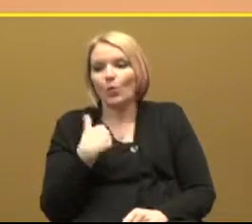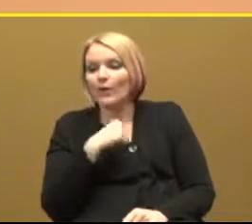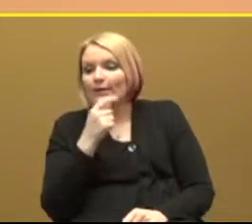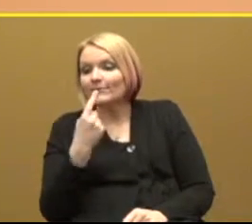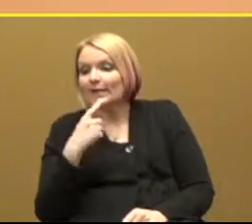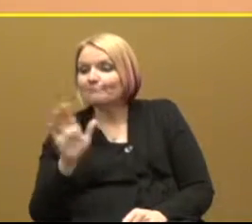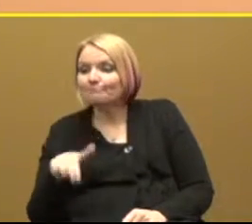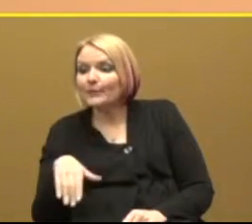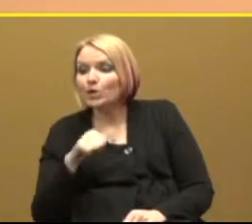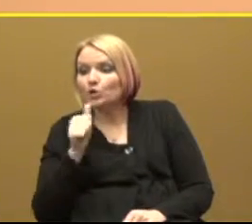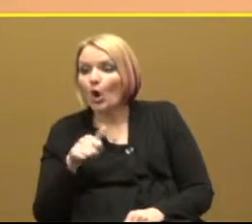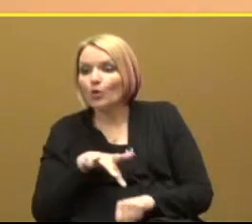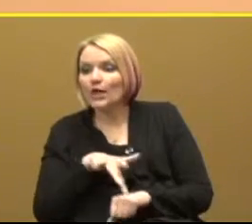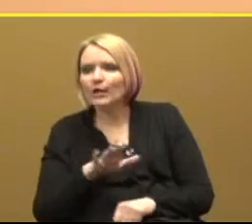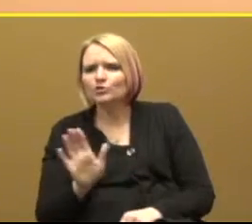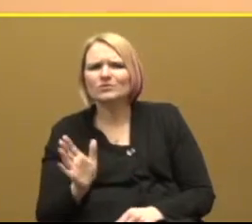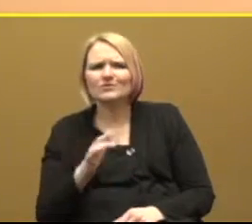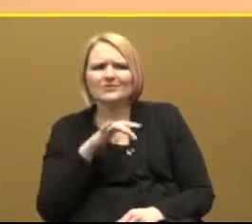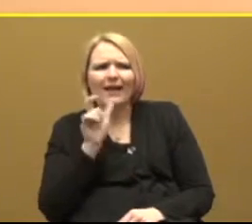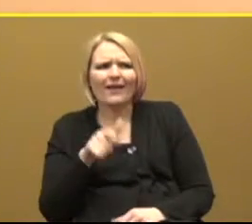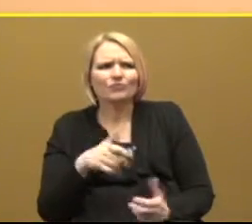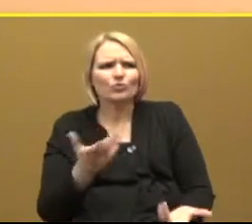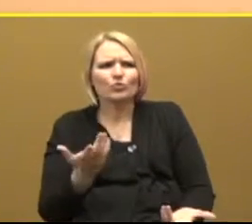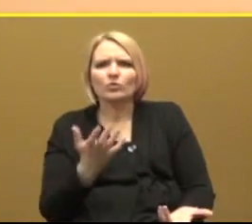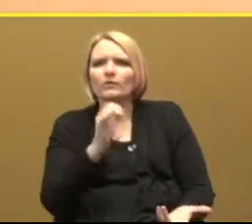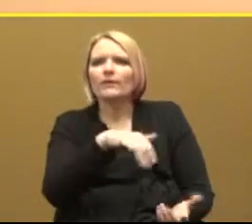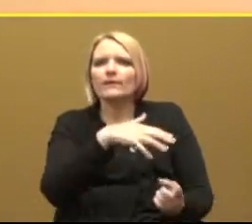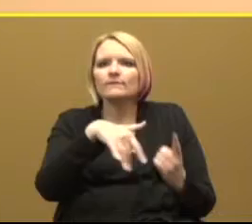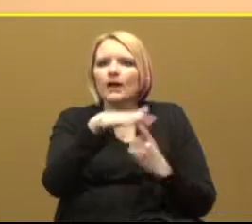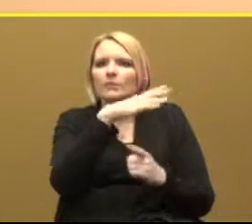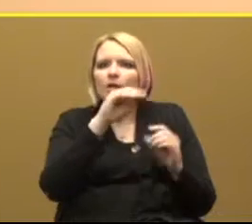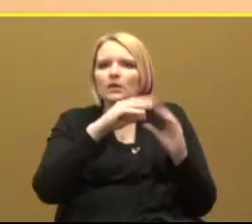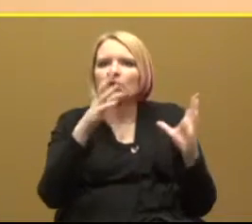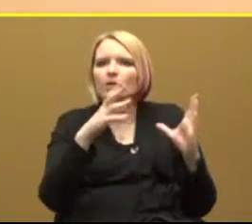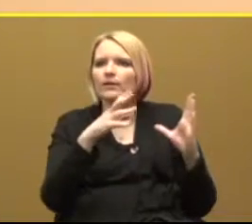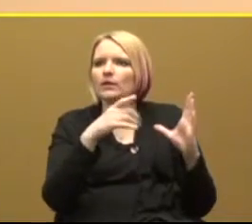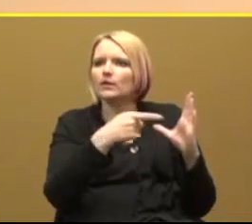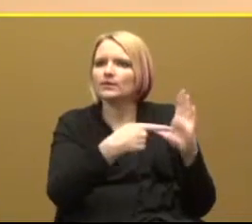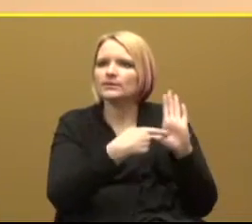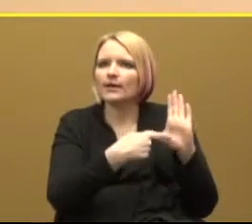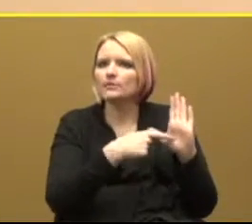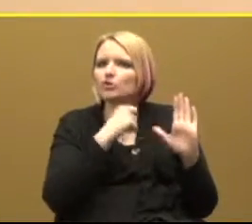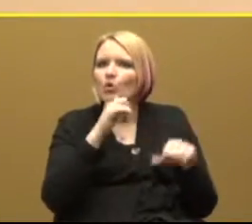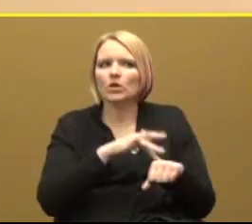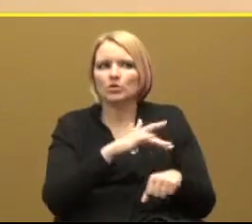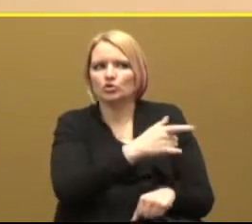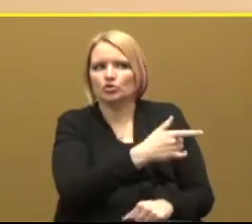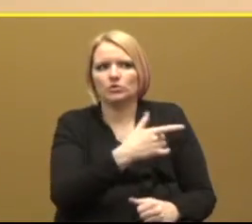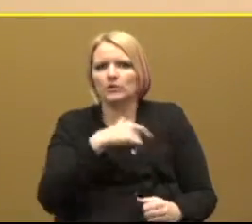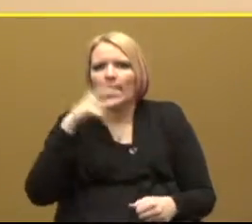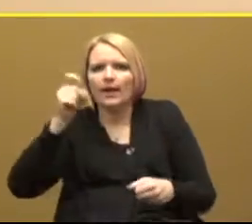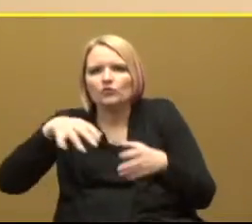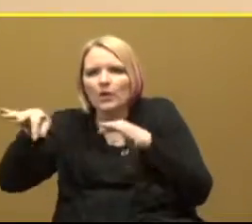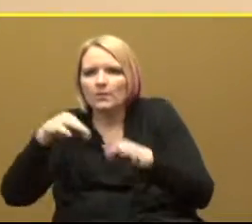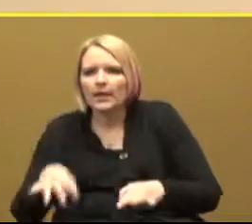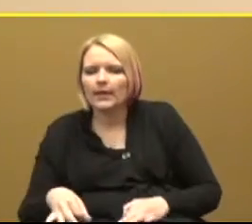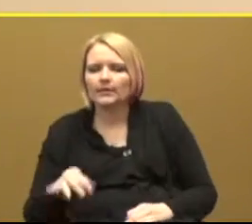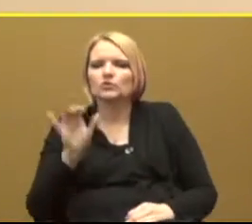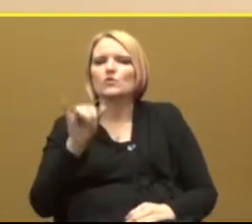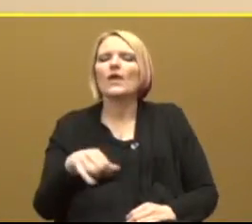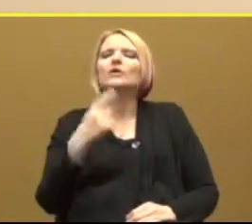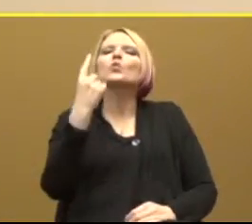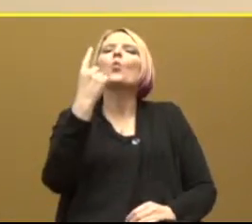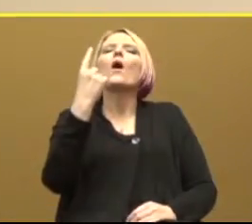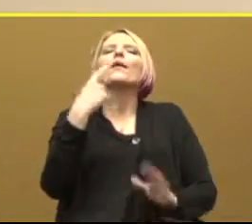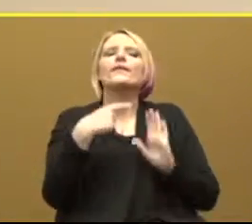say, don't touch. That environment very clearly says, don't touch. So that is just